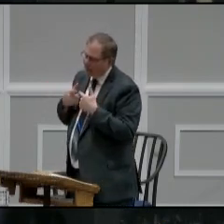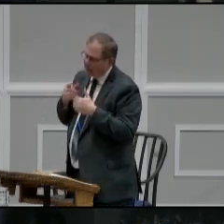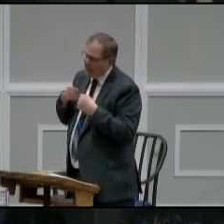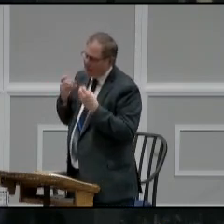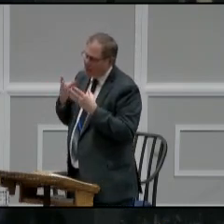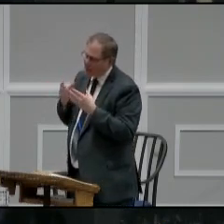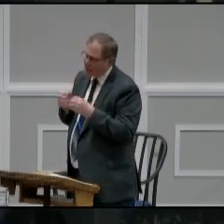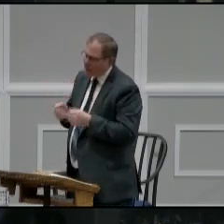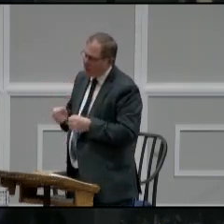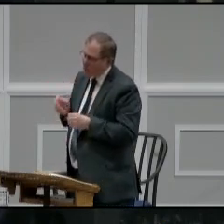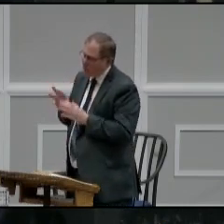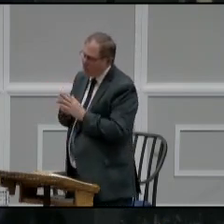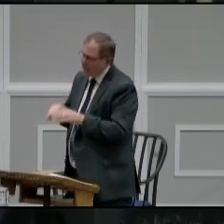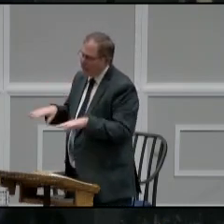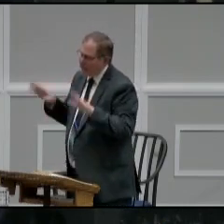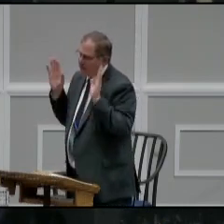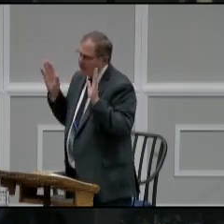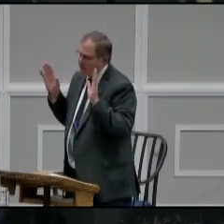idol.